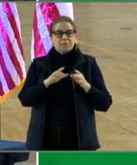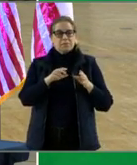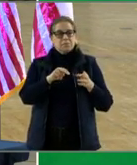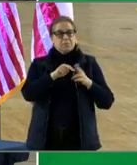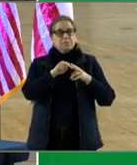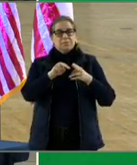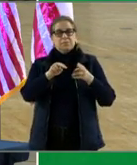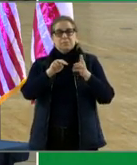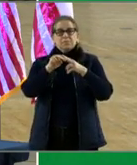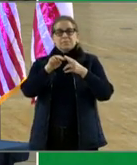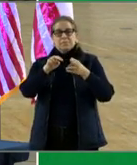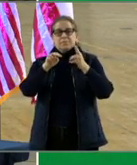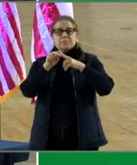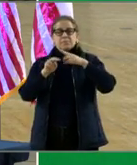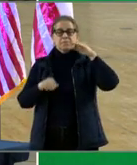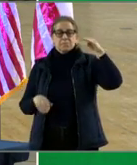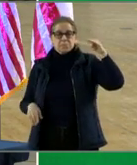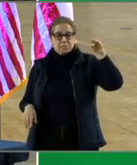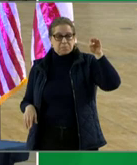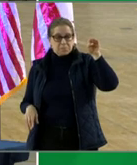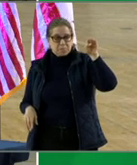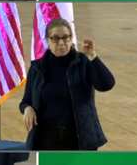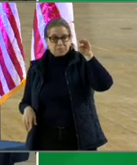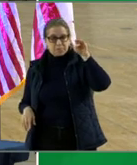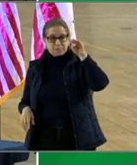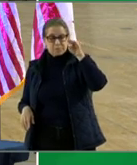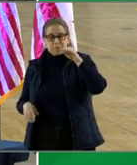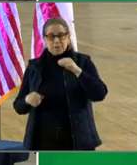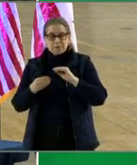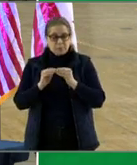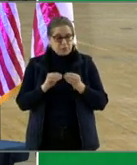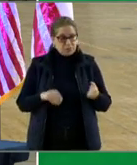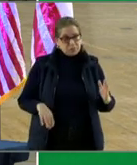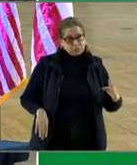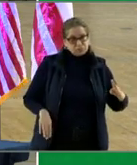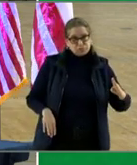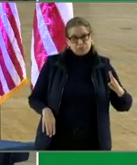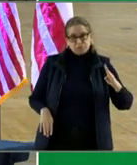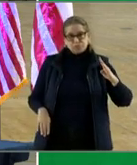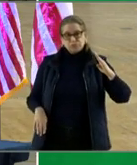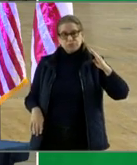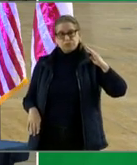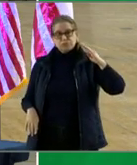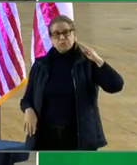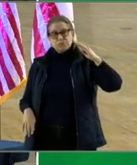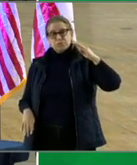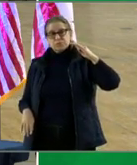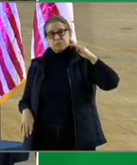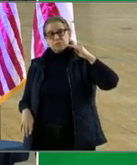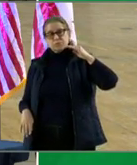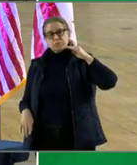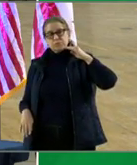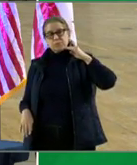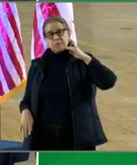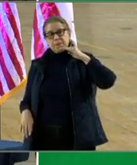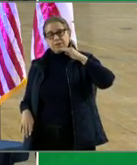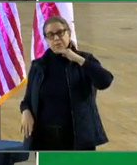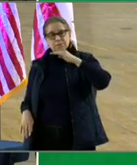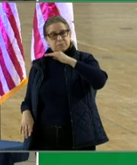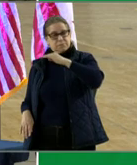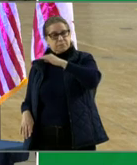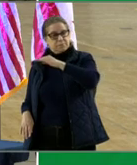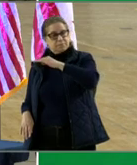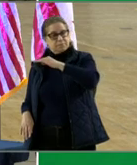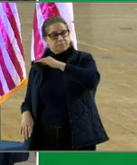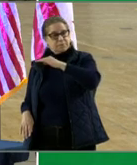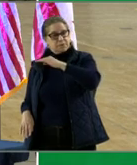creates a long tail on your curve and shifts out when your peak will occur. So this assumes, and if you look